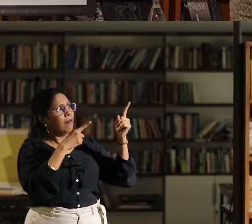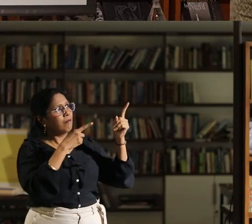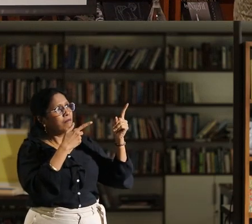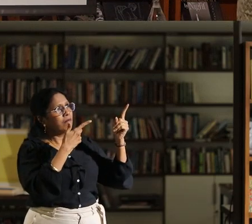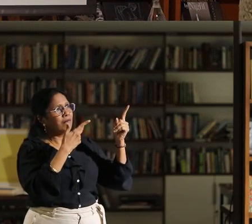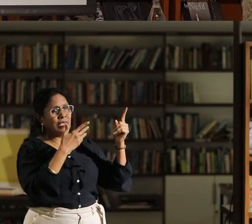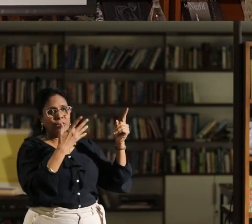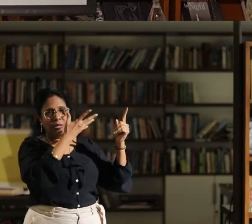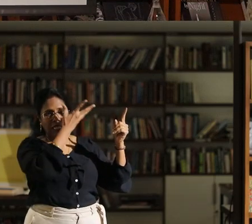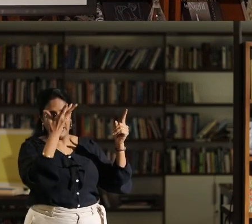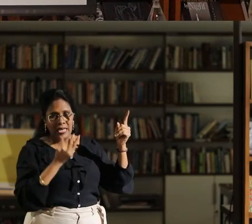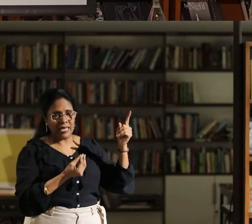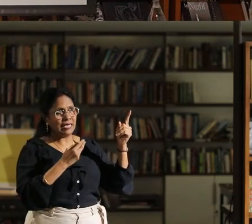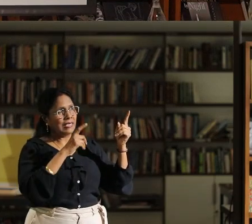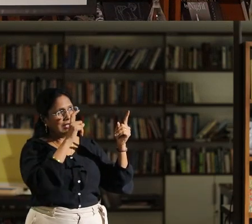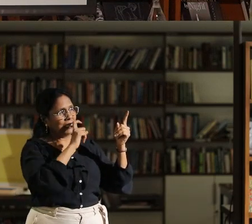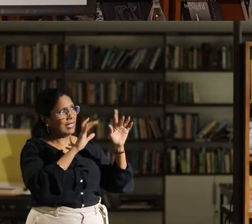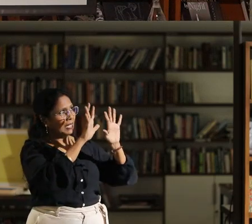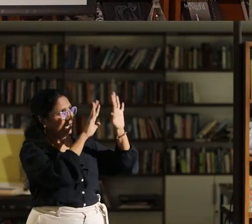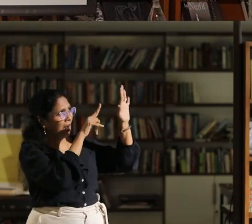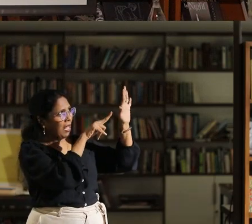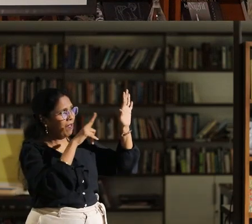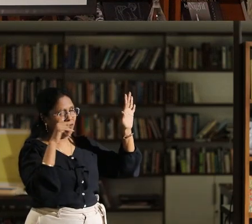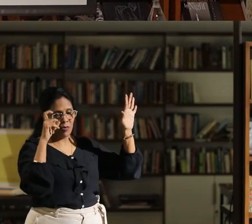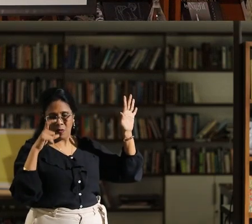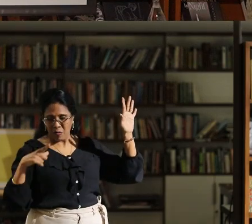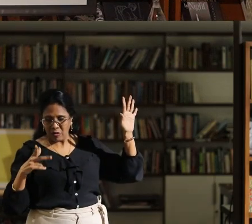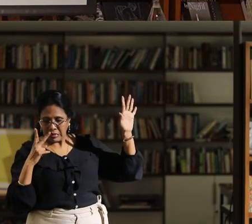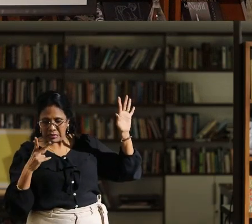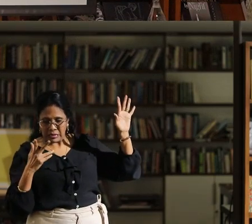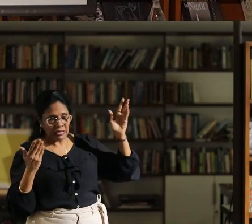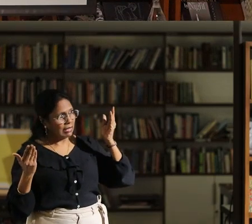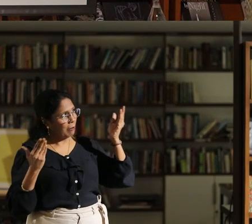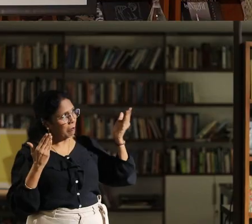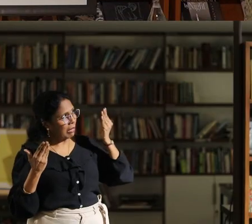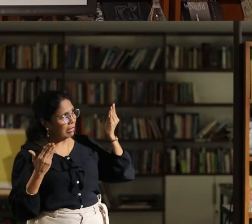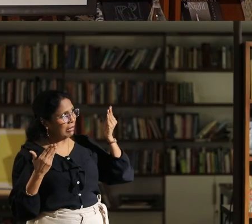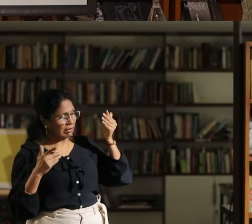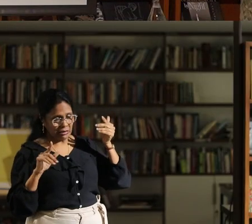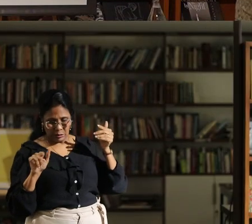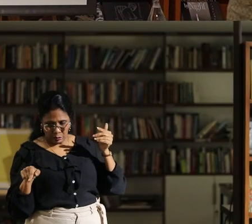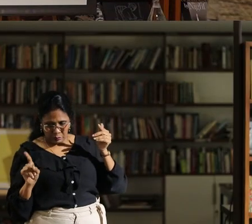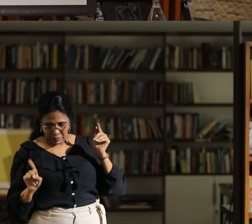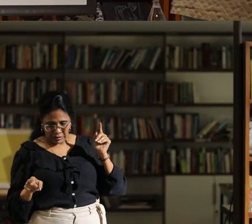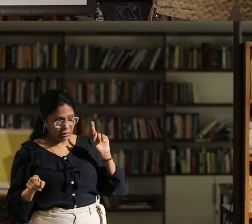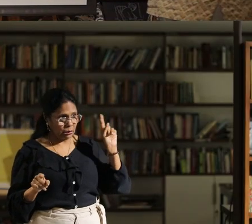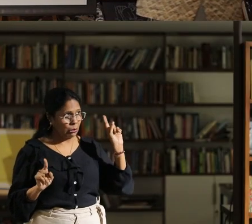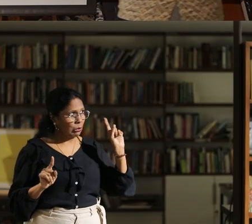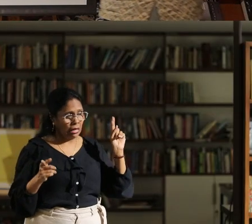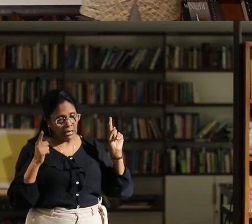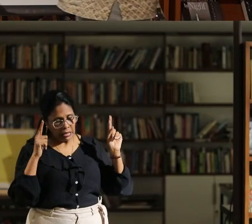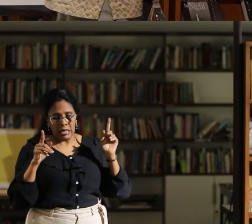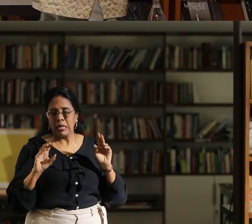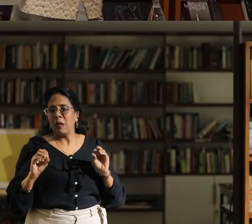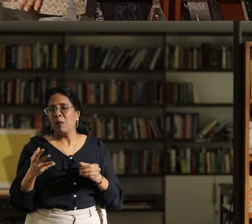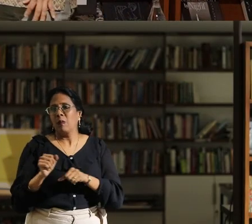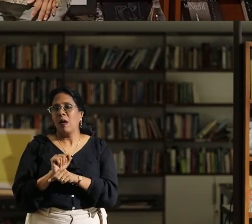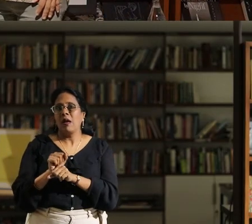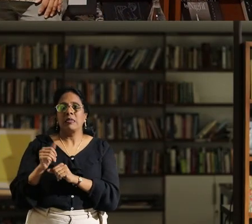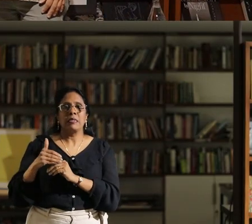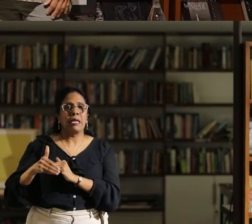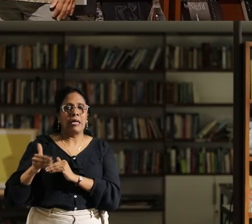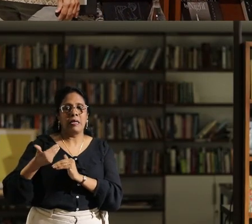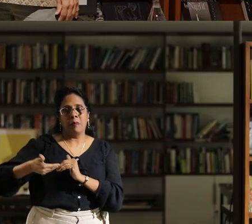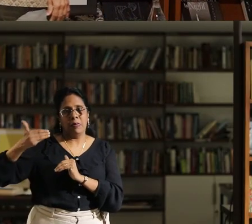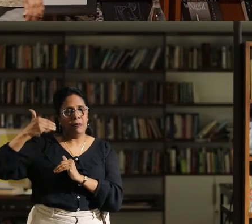with photographs, you can see things that should be there or shouldn't be there, and which is how the work began. Since then, it's